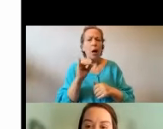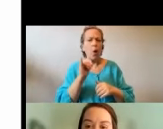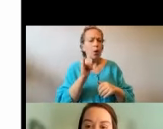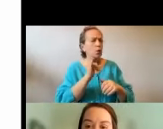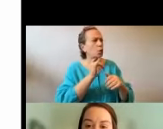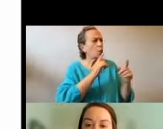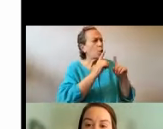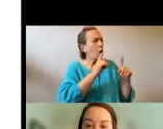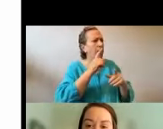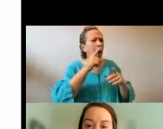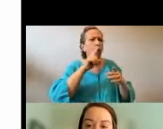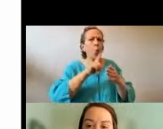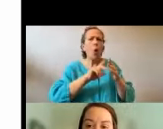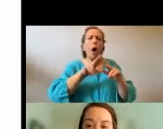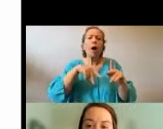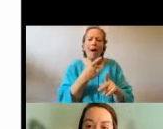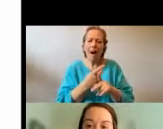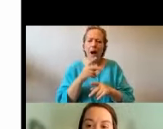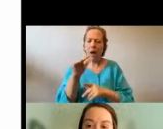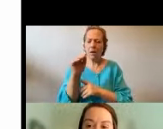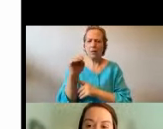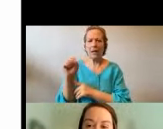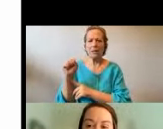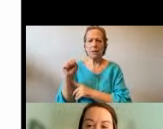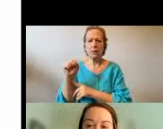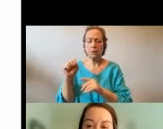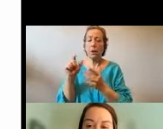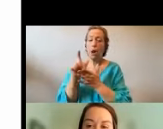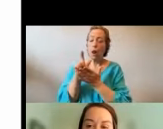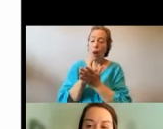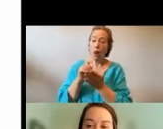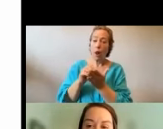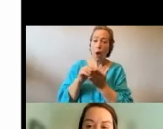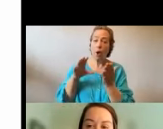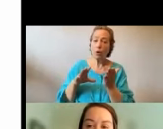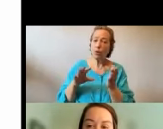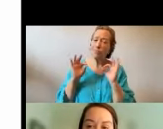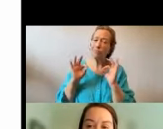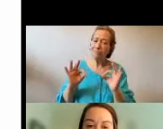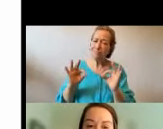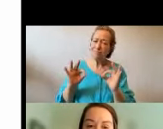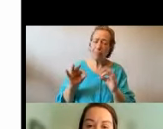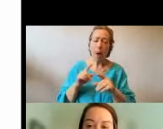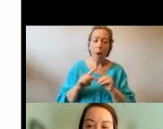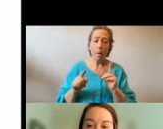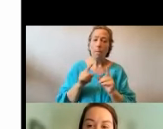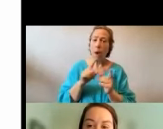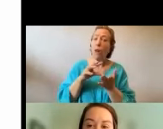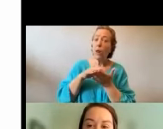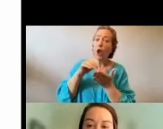Law students are wonderful, but they're just learning the law, so they may not be able to take the more complex cases that